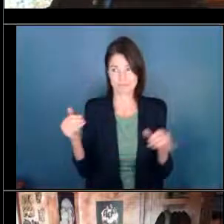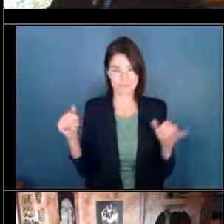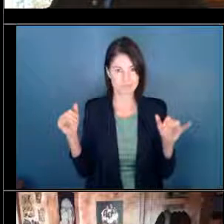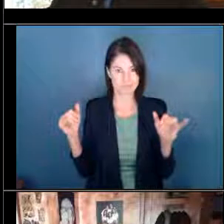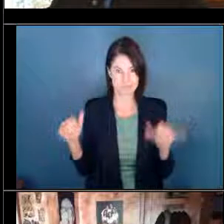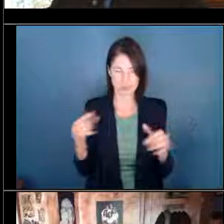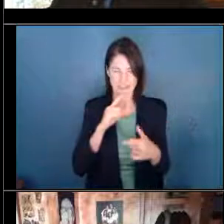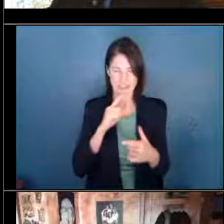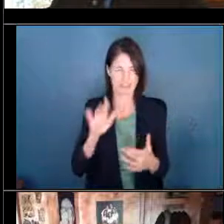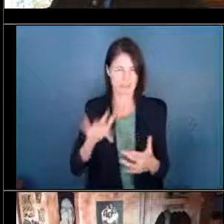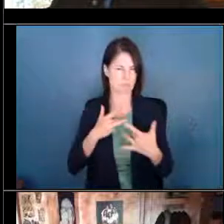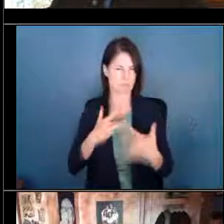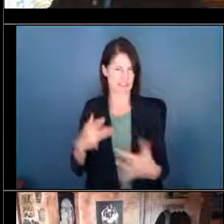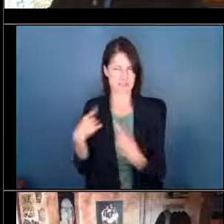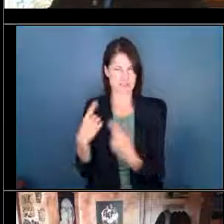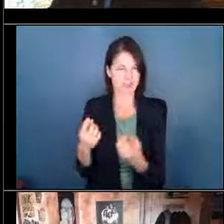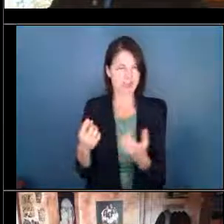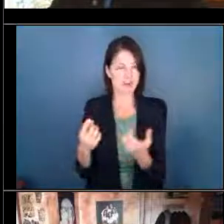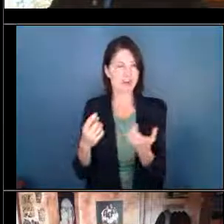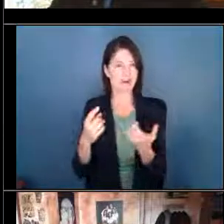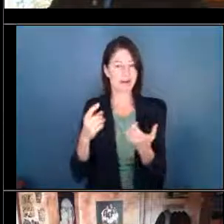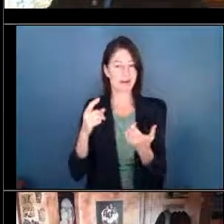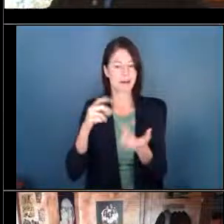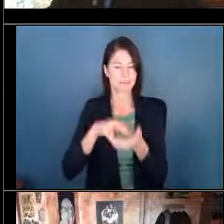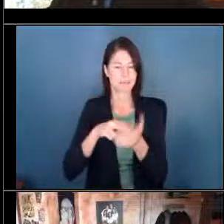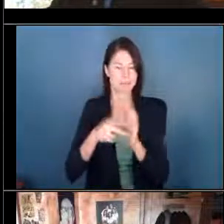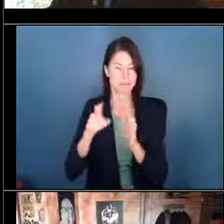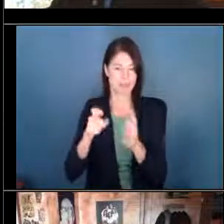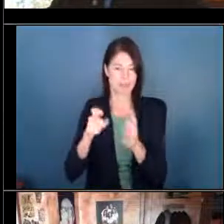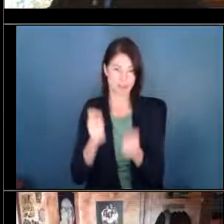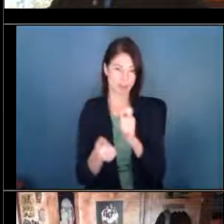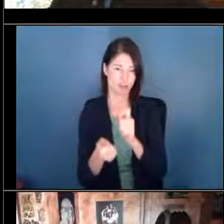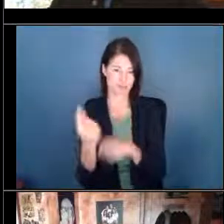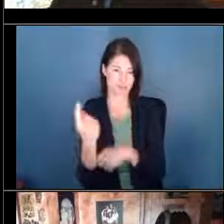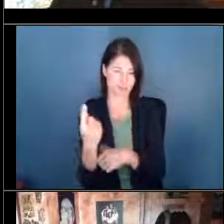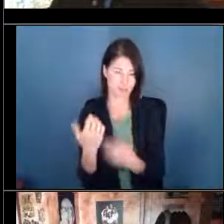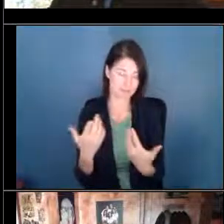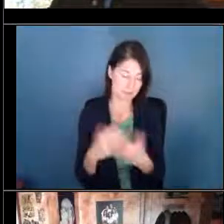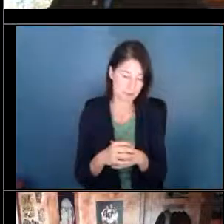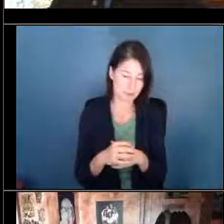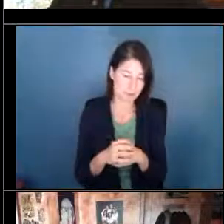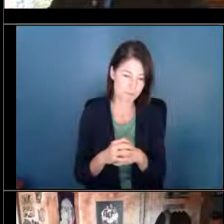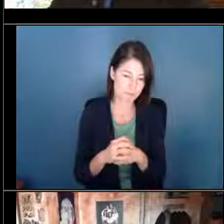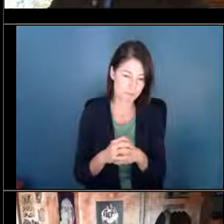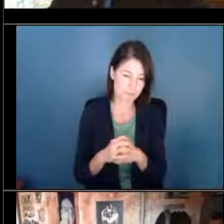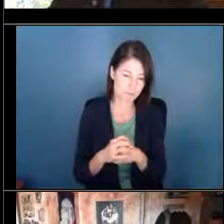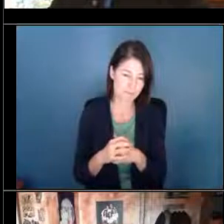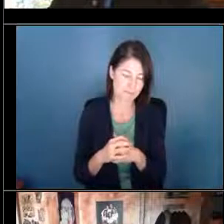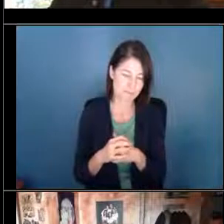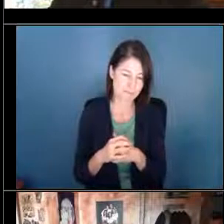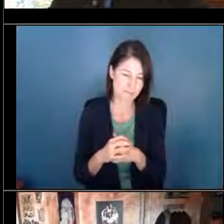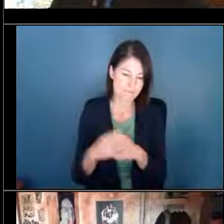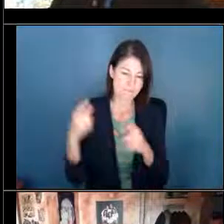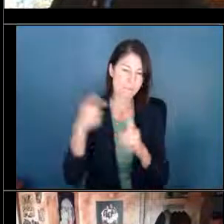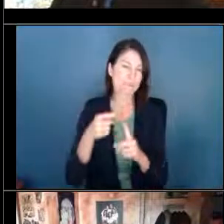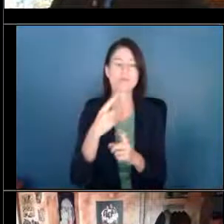trend. So that's kind of the takeaway for the red. I just want to put this all on one sheet so you can kind of see what was happening each fiscal year in terms of